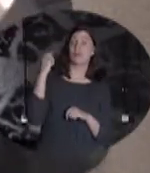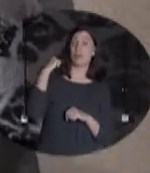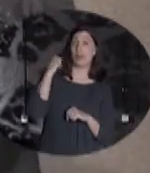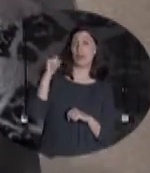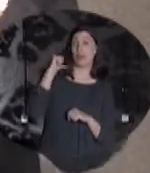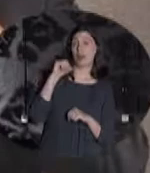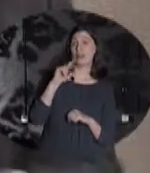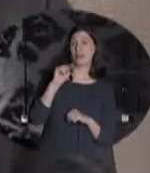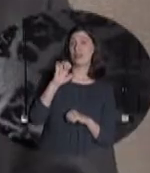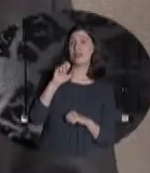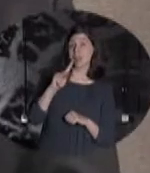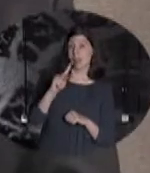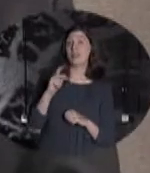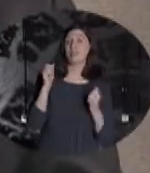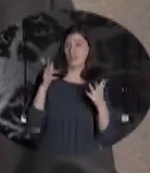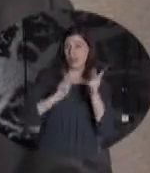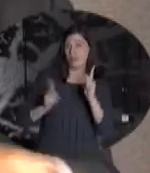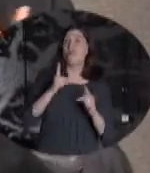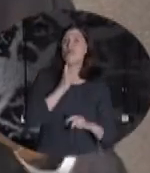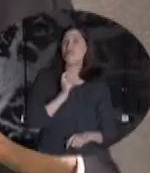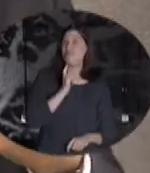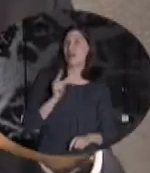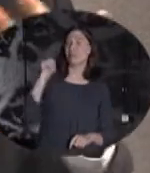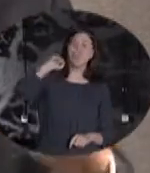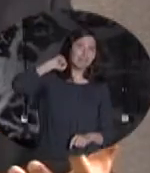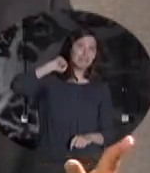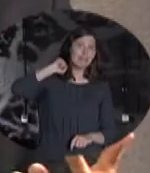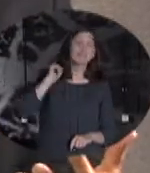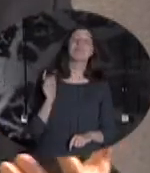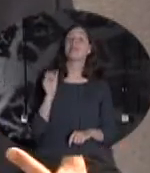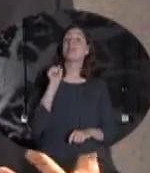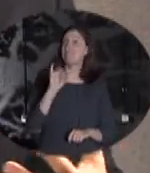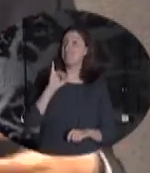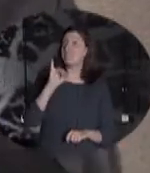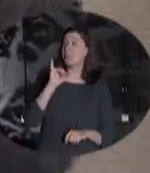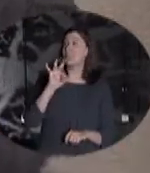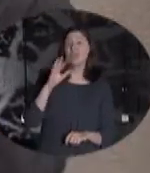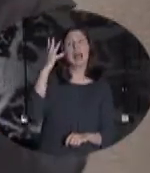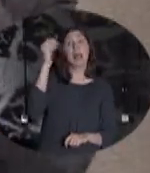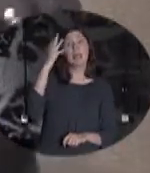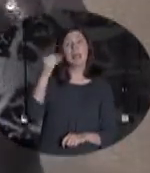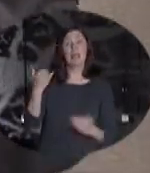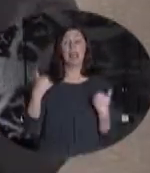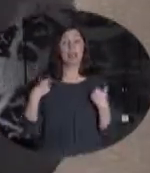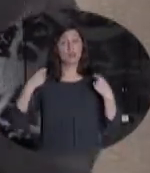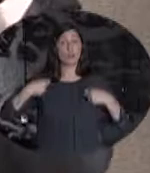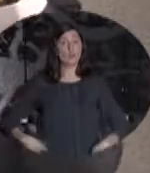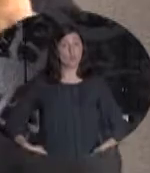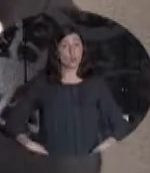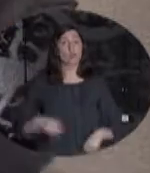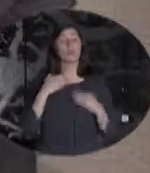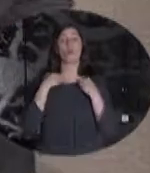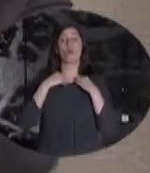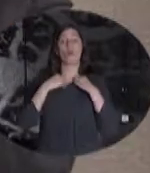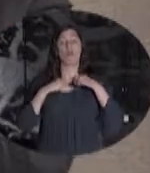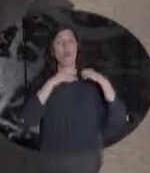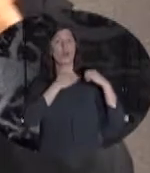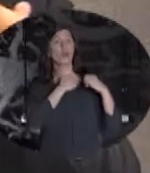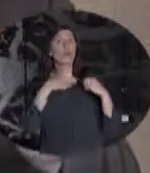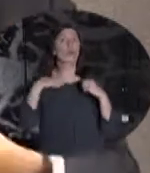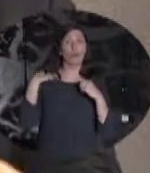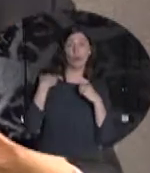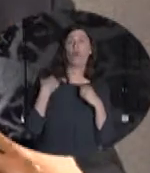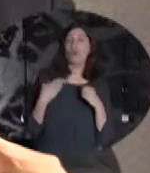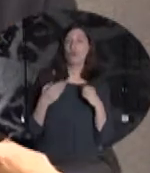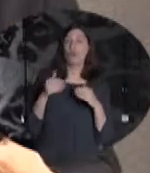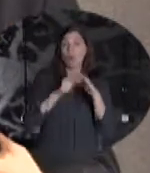times you see people with red on the back of their neck. And if you're going to be outside and you're wearing a shirt, you know, go under the collar. Make sure that you're going under those places